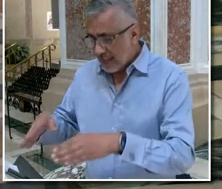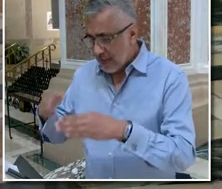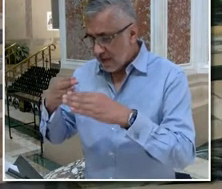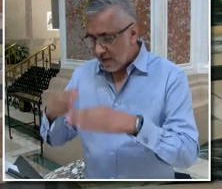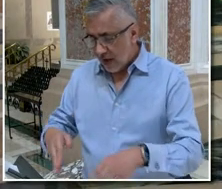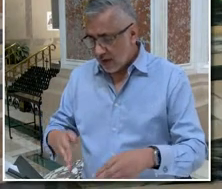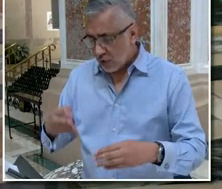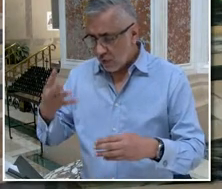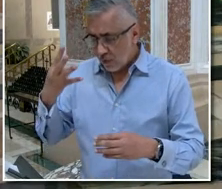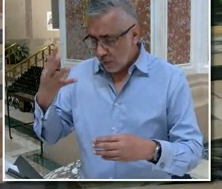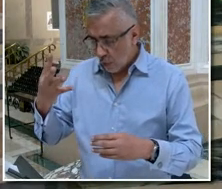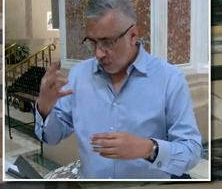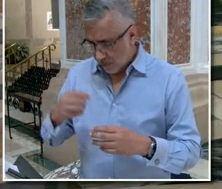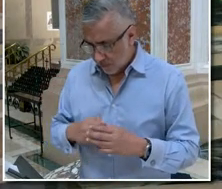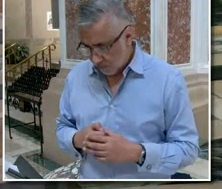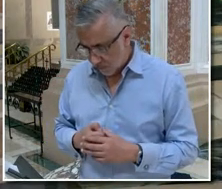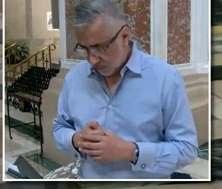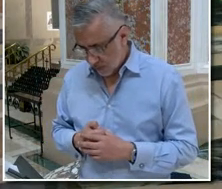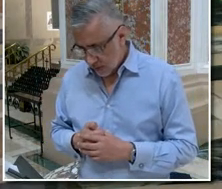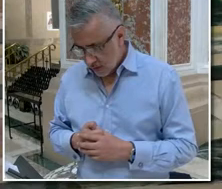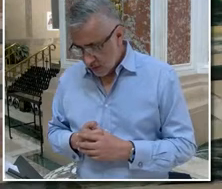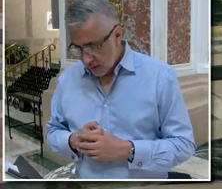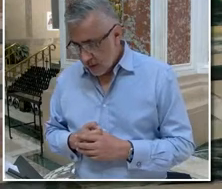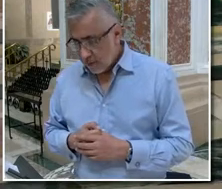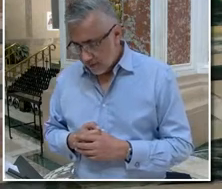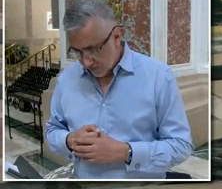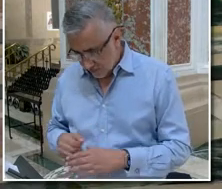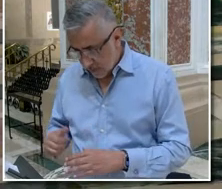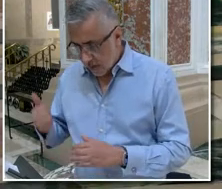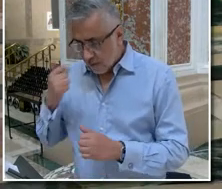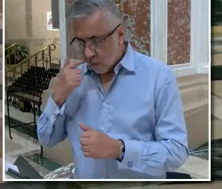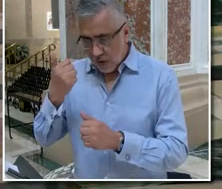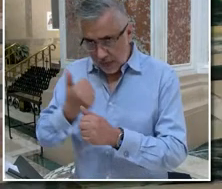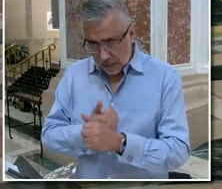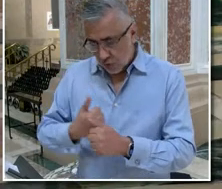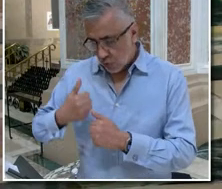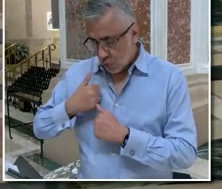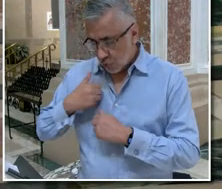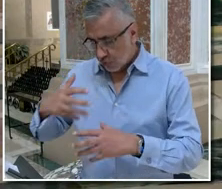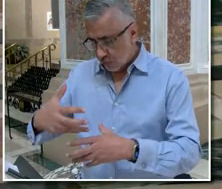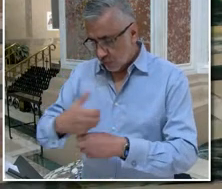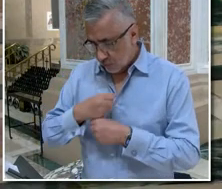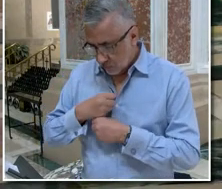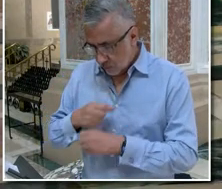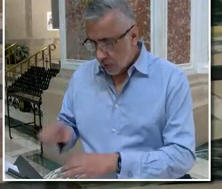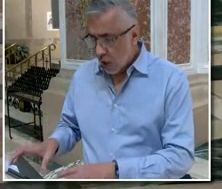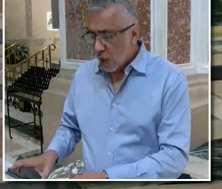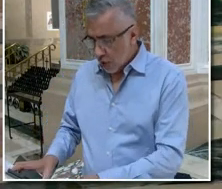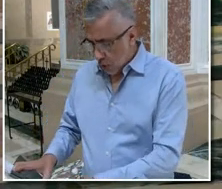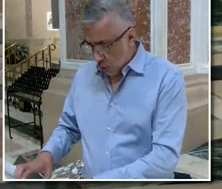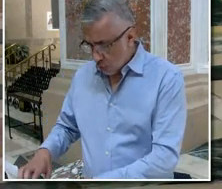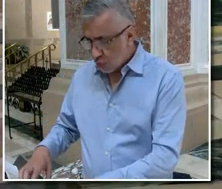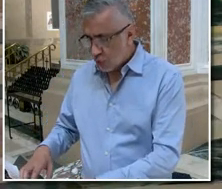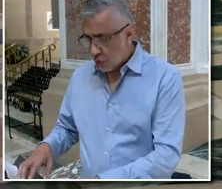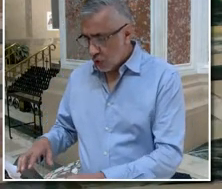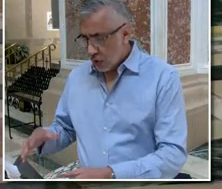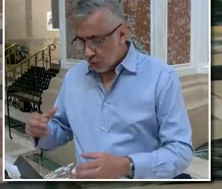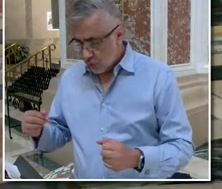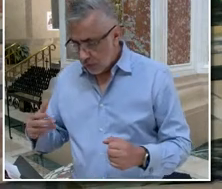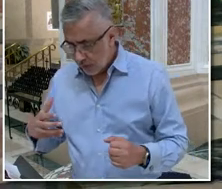into four shares, a share for each soldier. They also took his